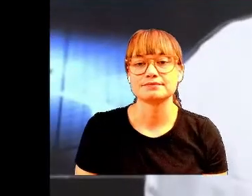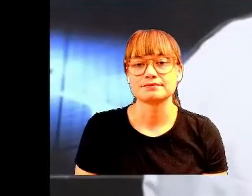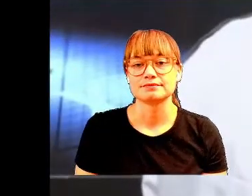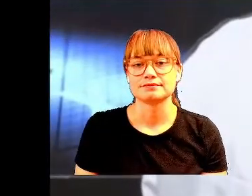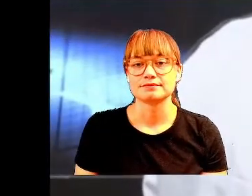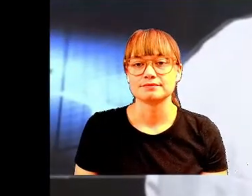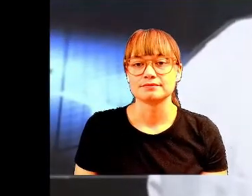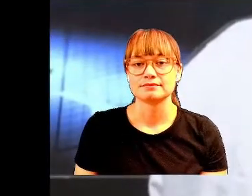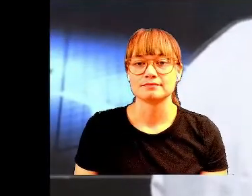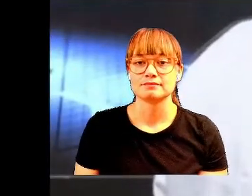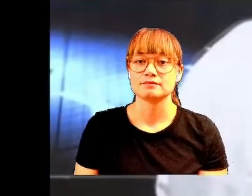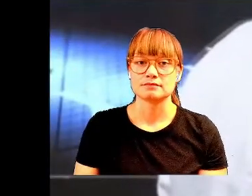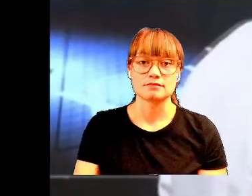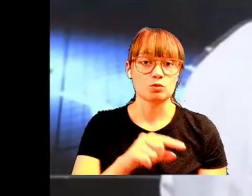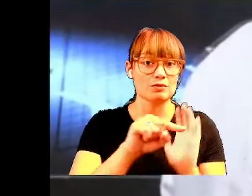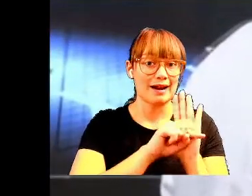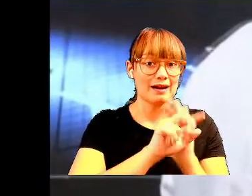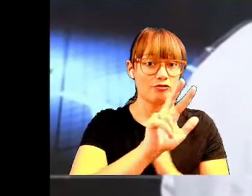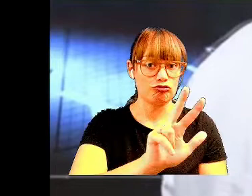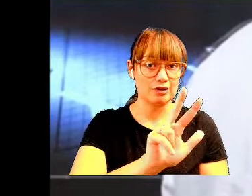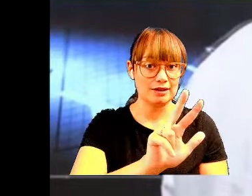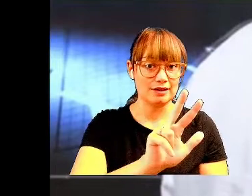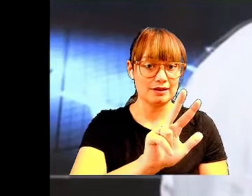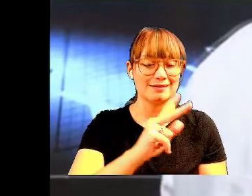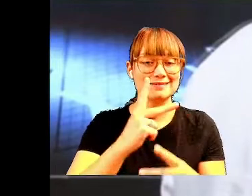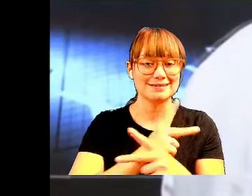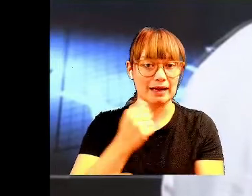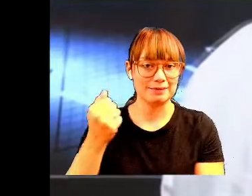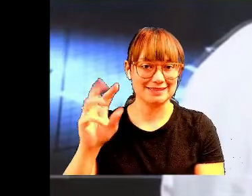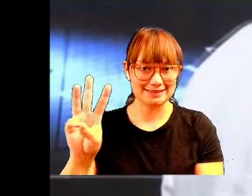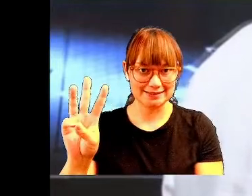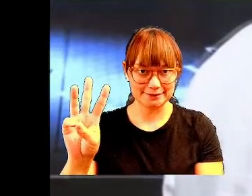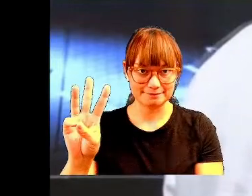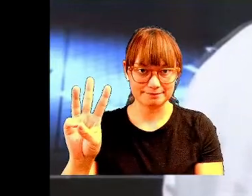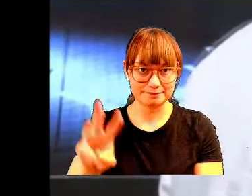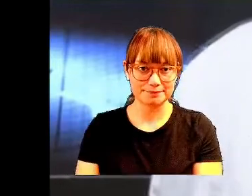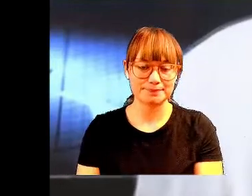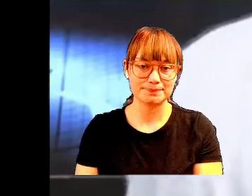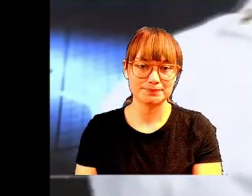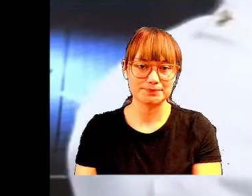So this is like -3 times 16.